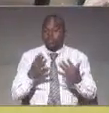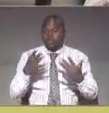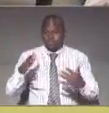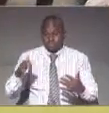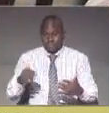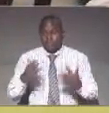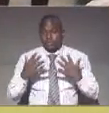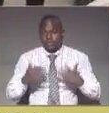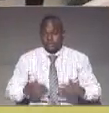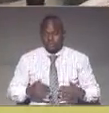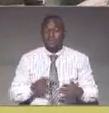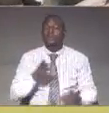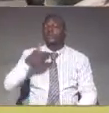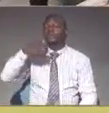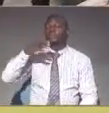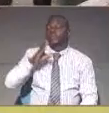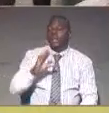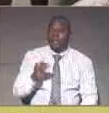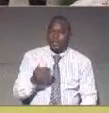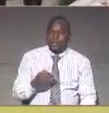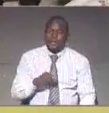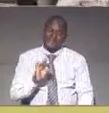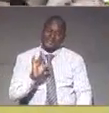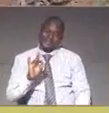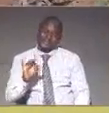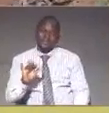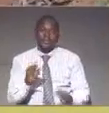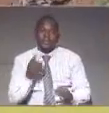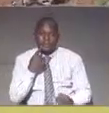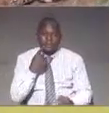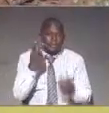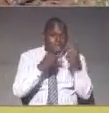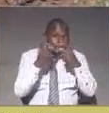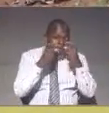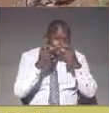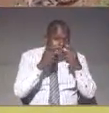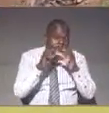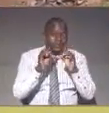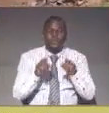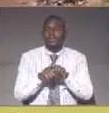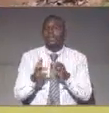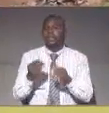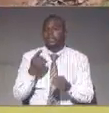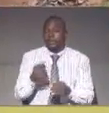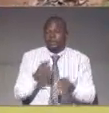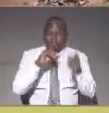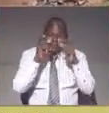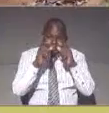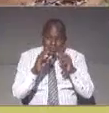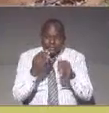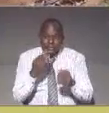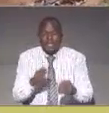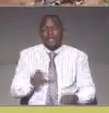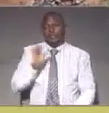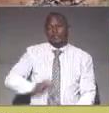spread through consuming water laced with microorganisms that cannot be seen by a naked eye. These organisms can cause